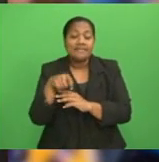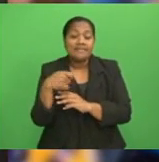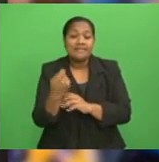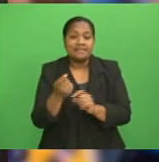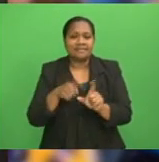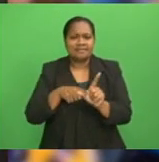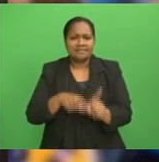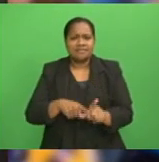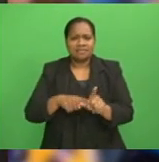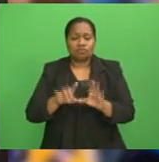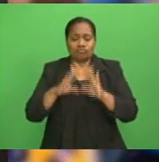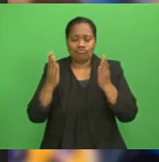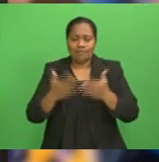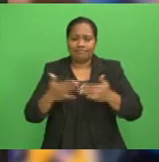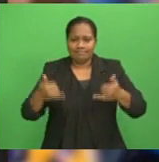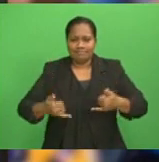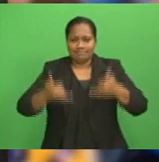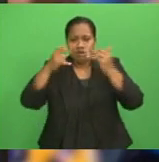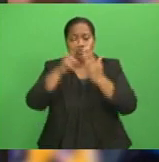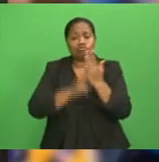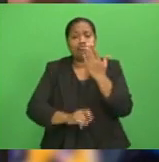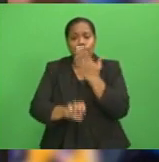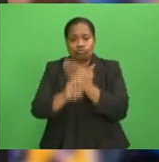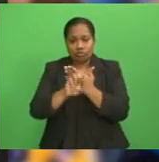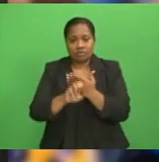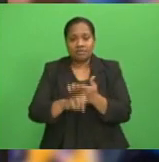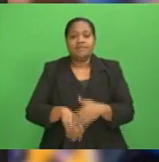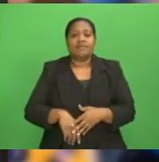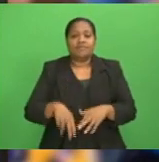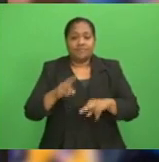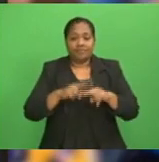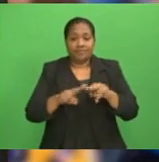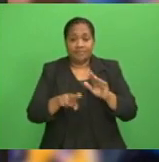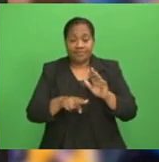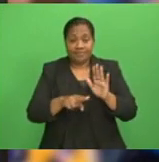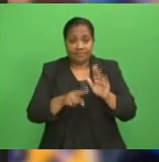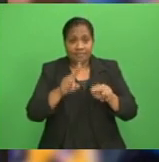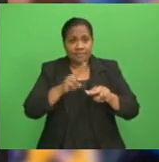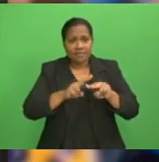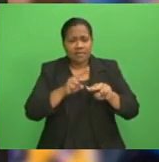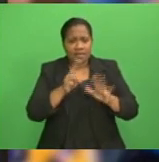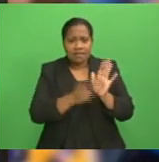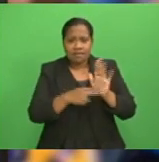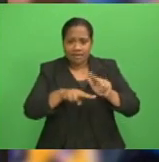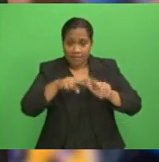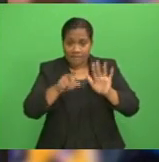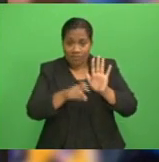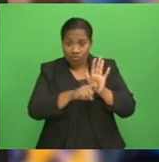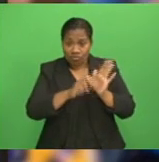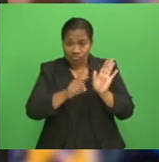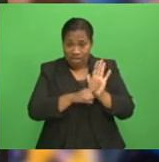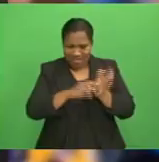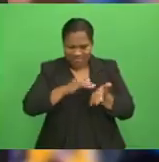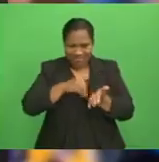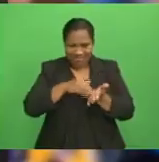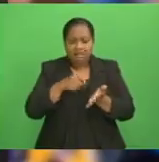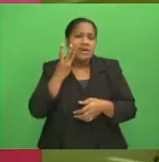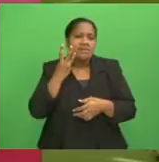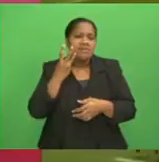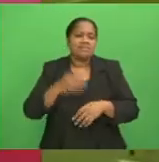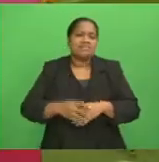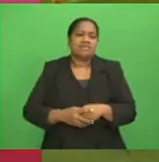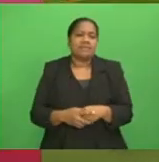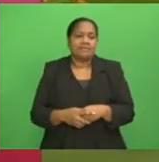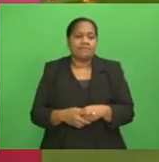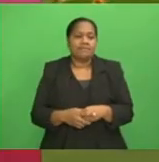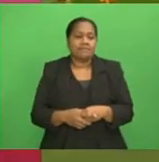Championship in June. The FNRL has expressed interest in sending the Mbulikula to the championship for another run at creating history.